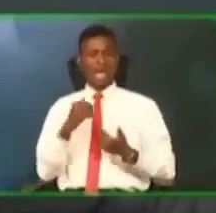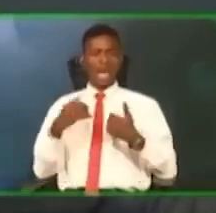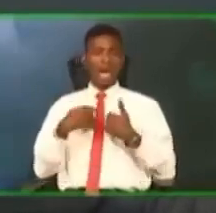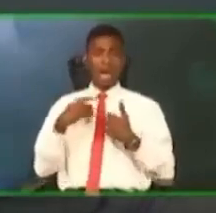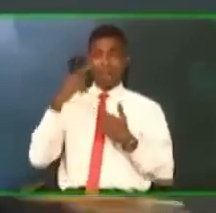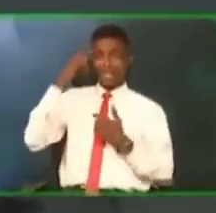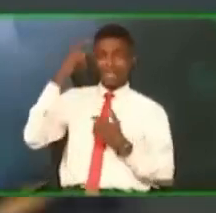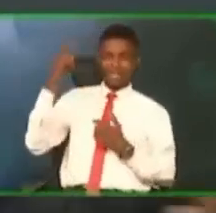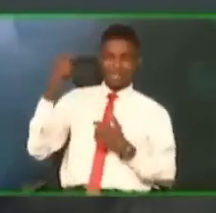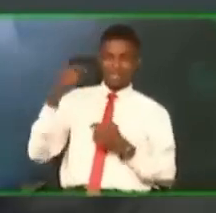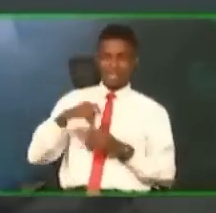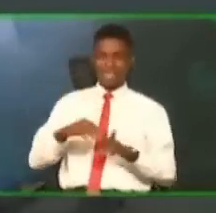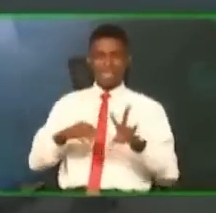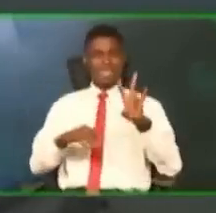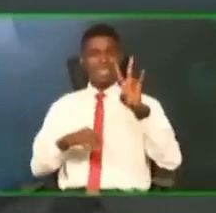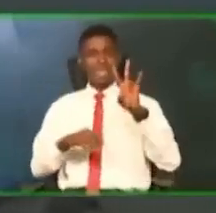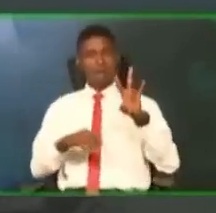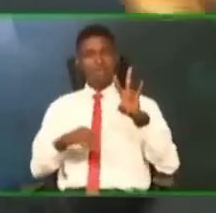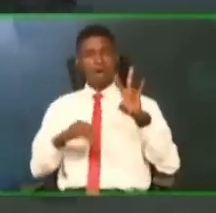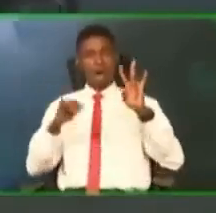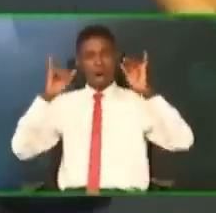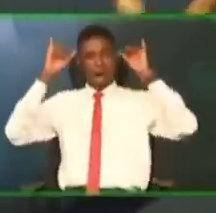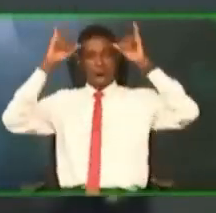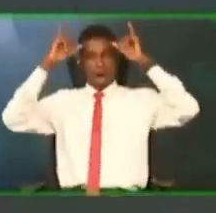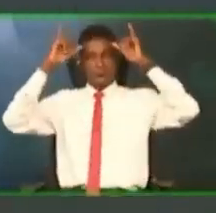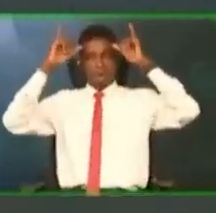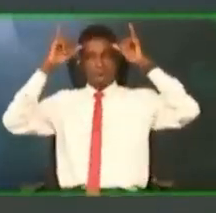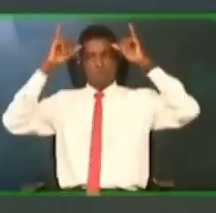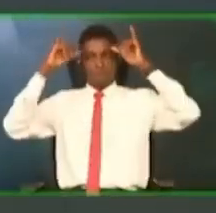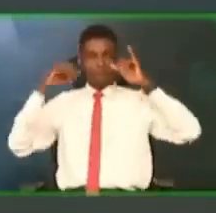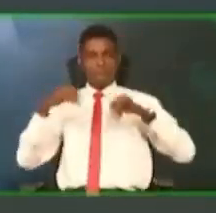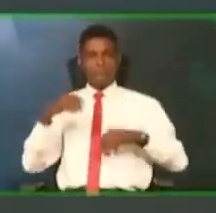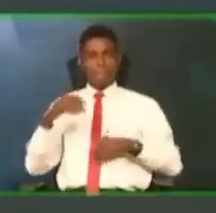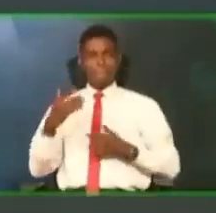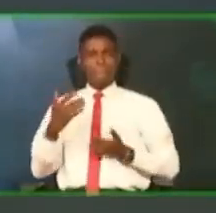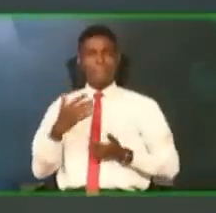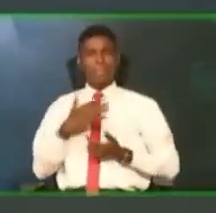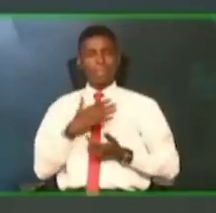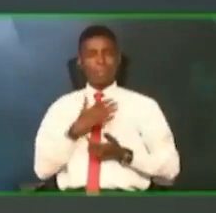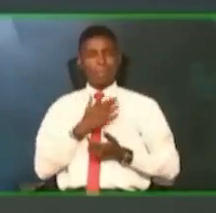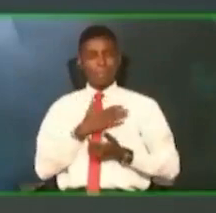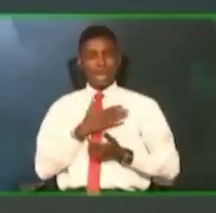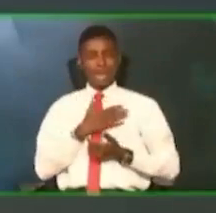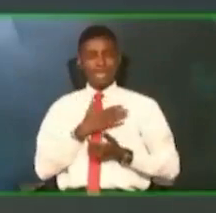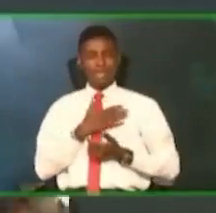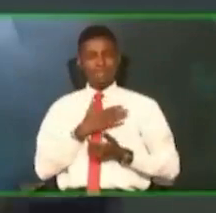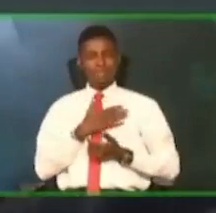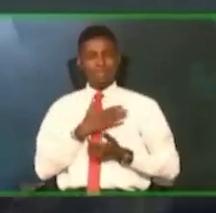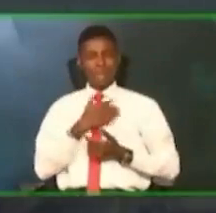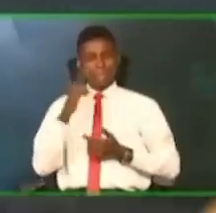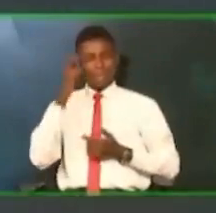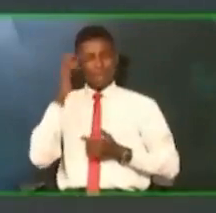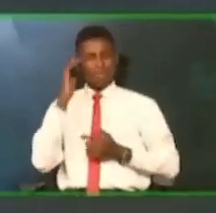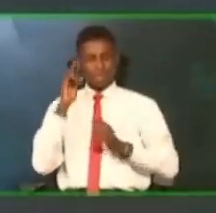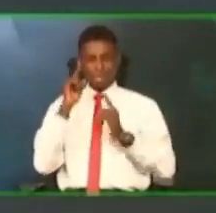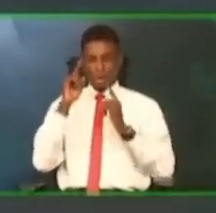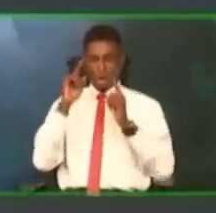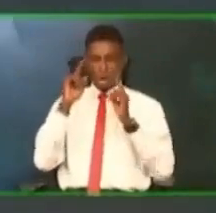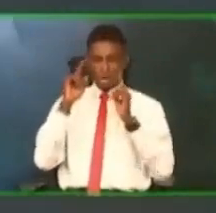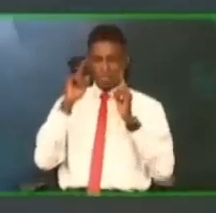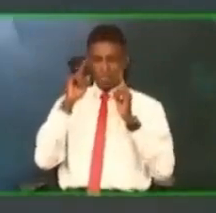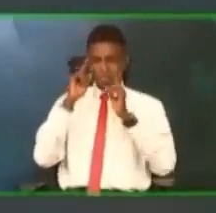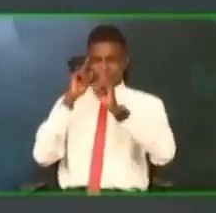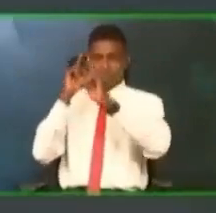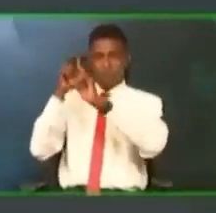7 cows, 7 lean ones, my mind will go straight to witchcraft, not famine. How does cows represent